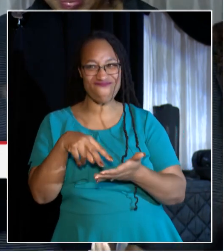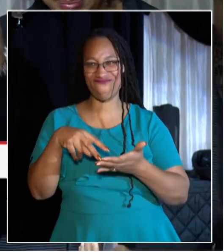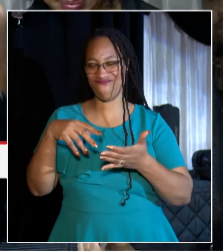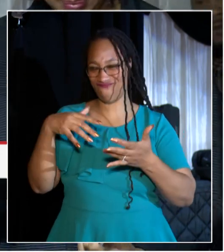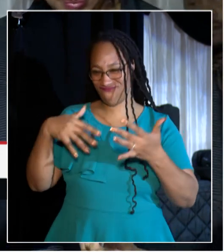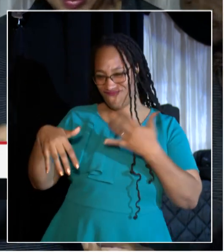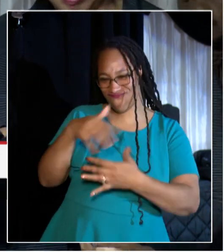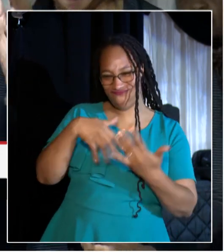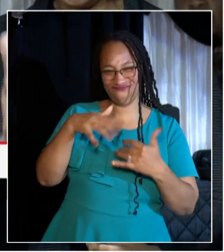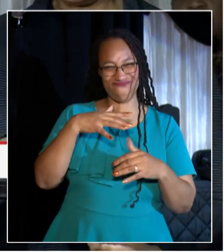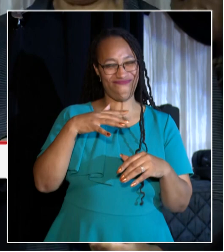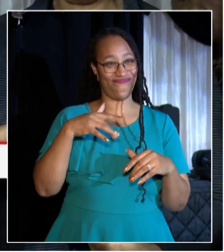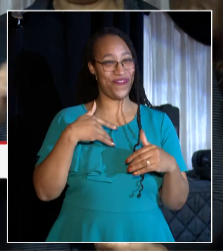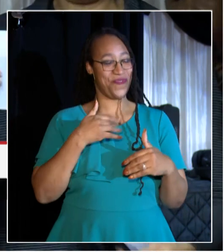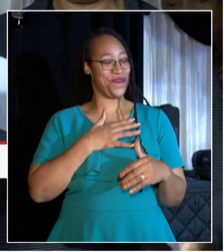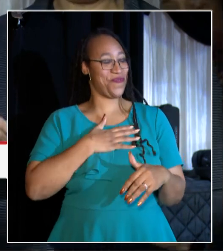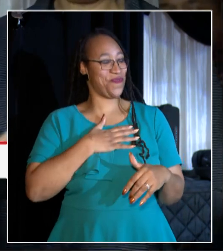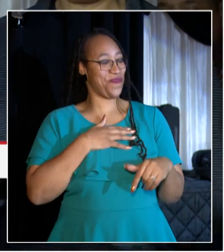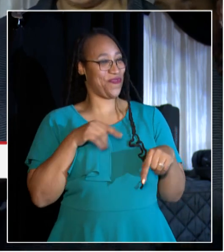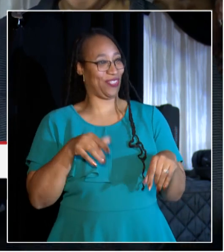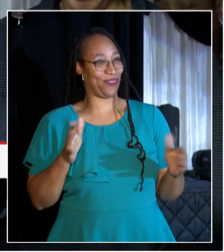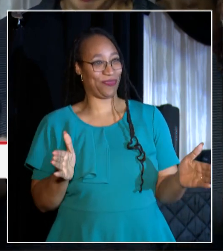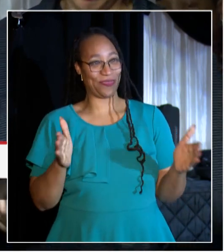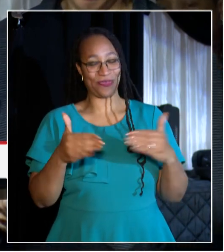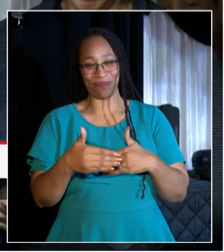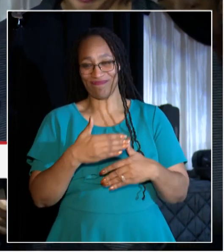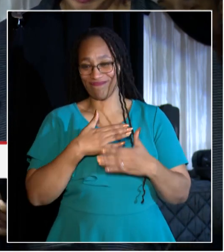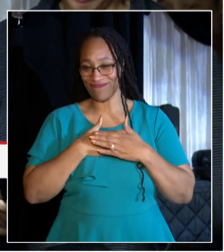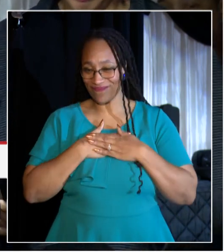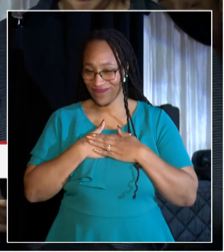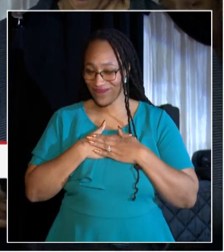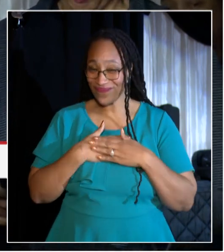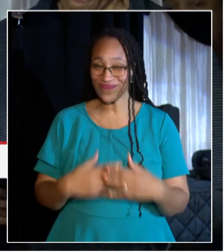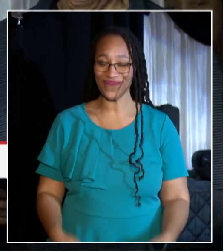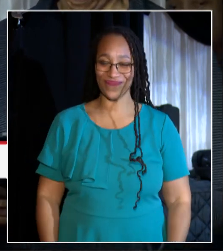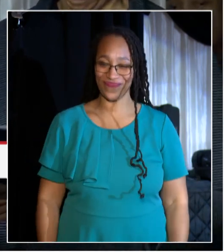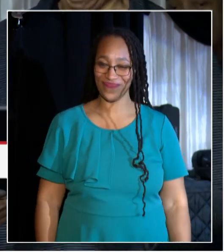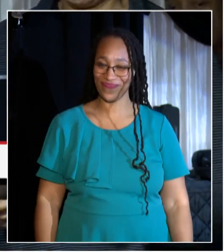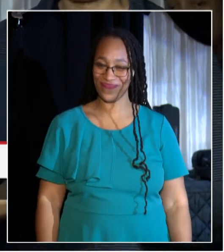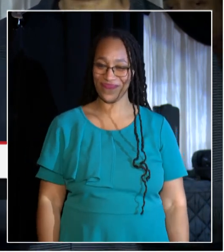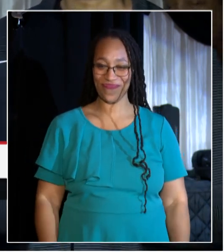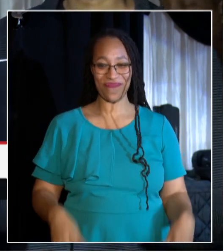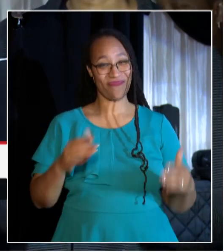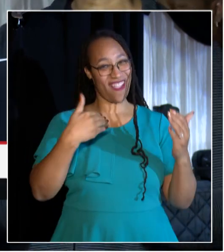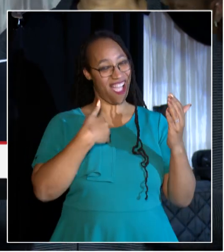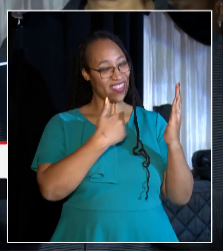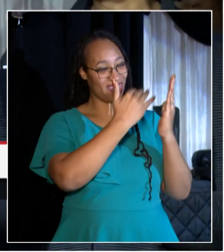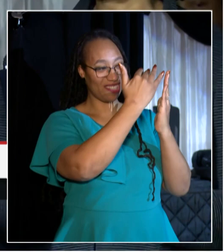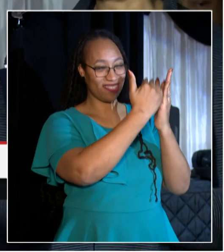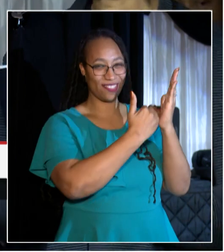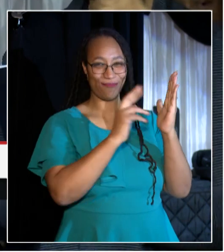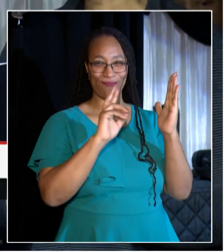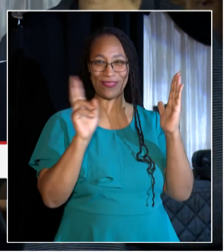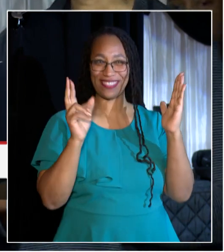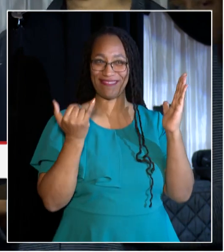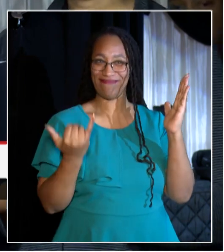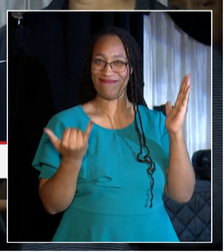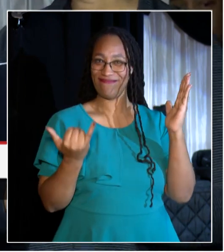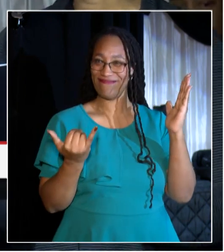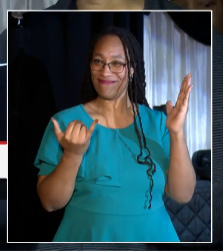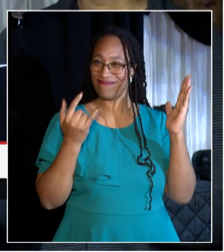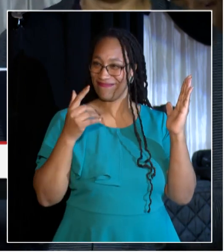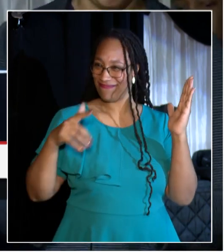incredible lineup and program for you all tonight. So without further ado, it's time for me to introduce